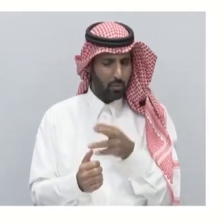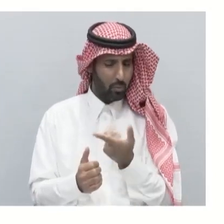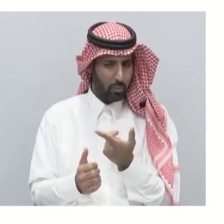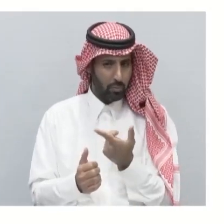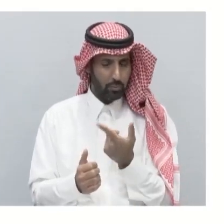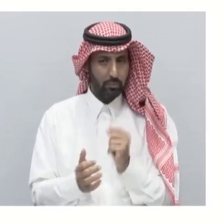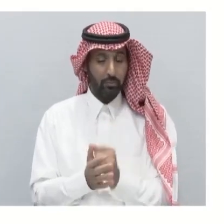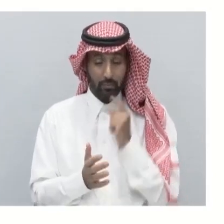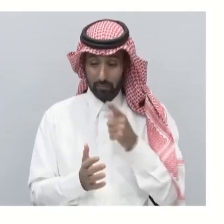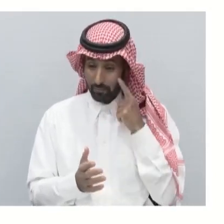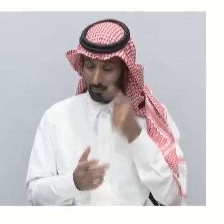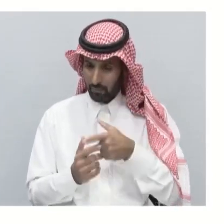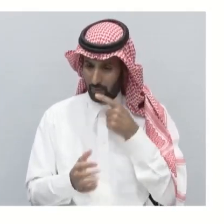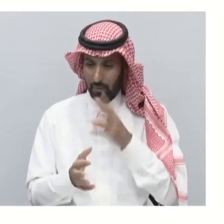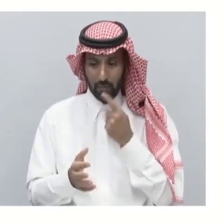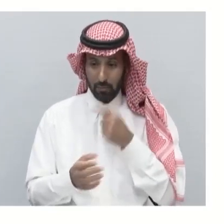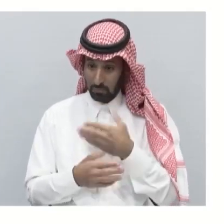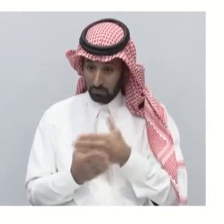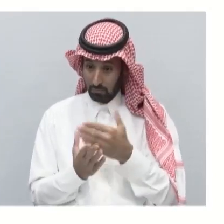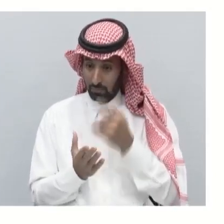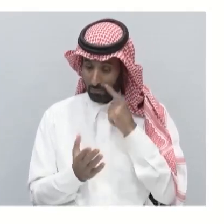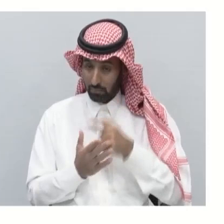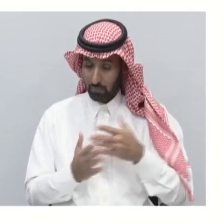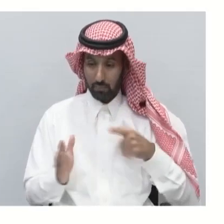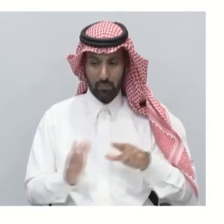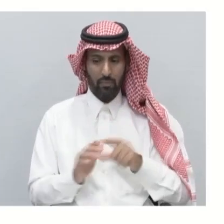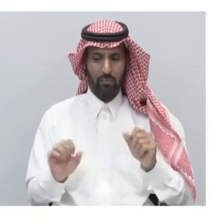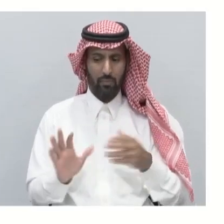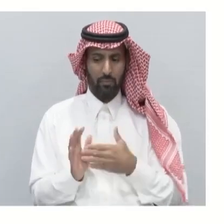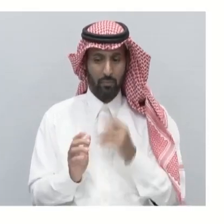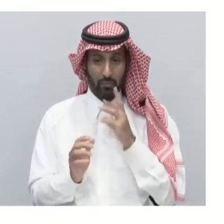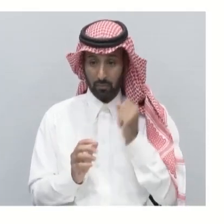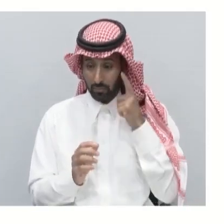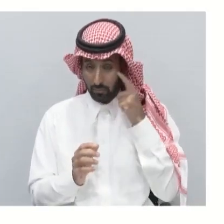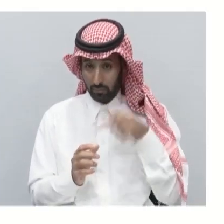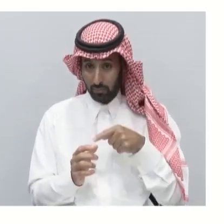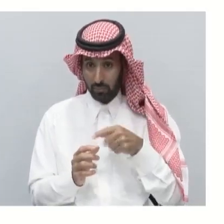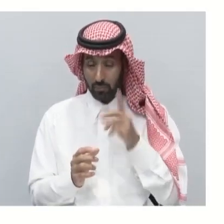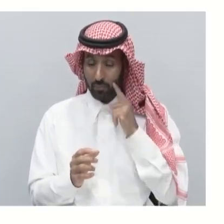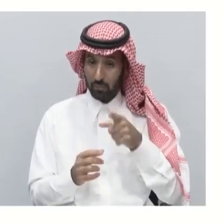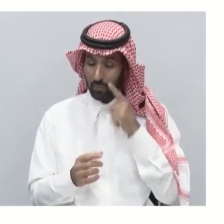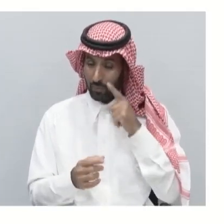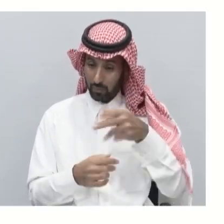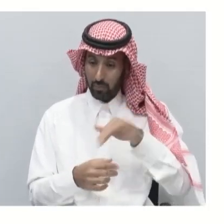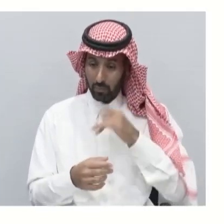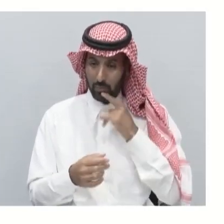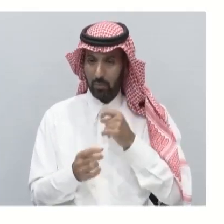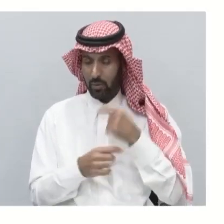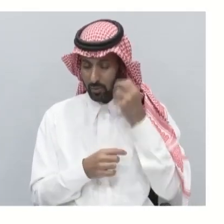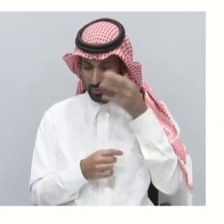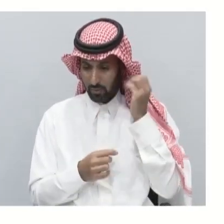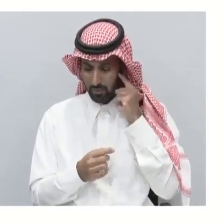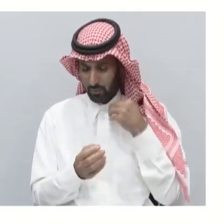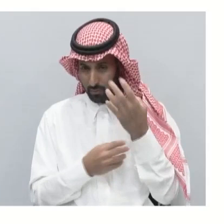about you? Any special plans for the weekend? Don't forget, it's your turn next